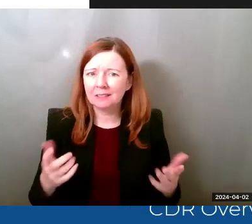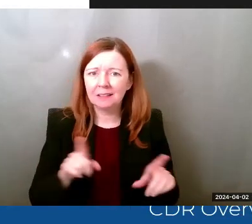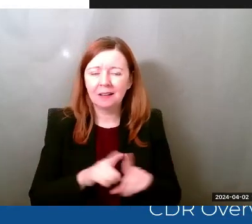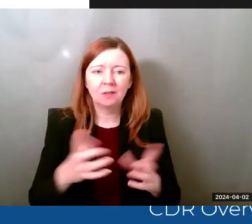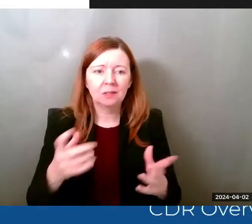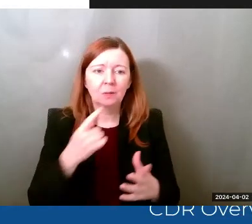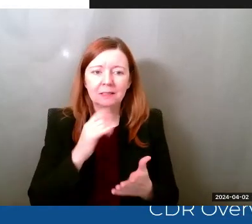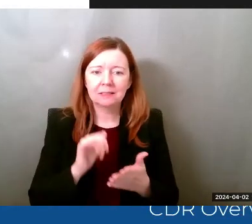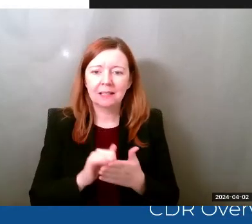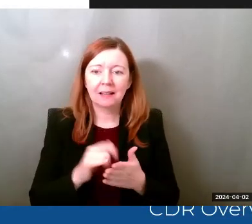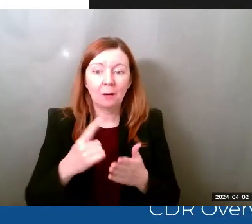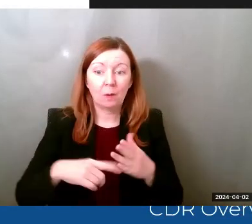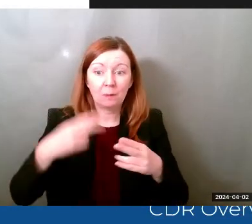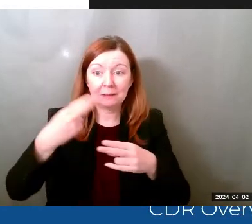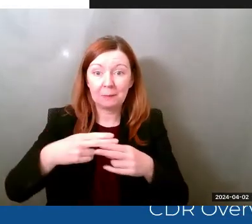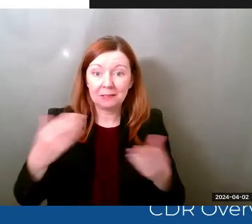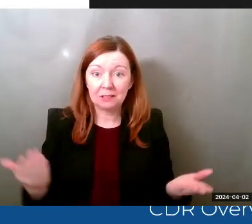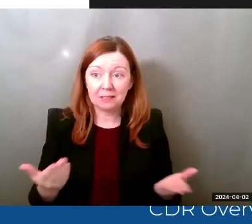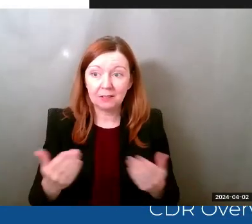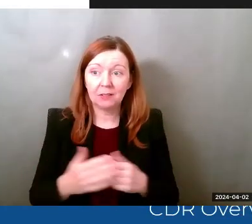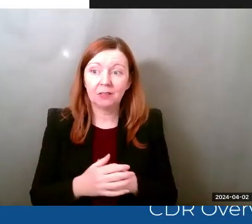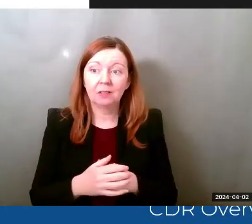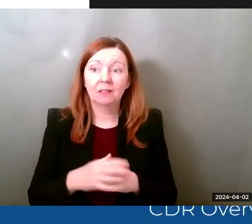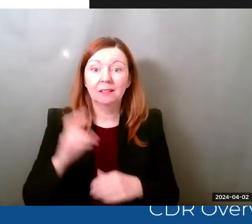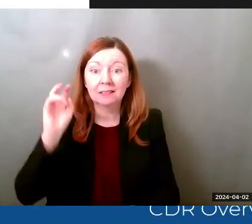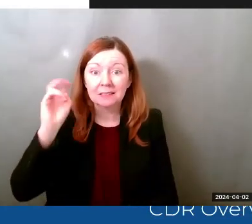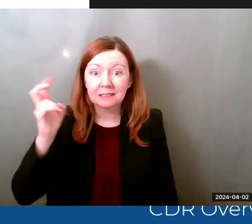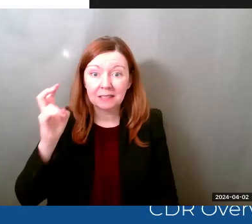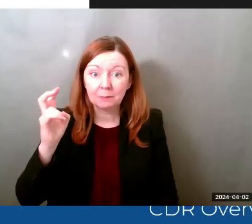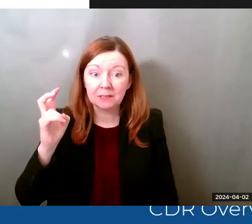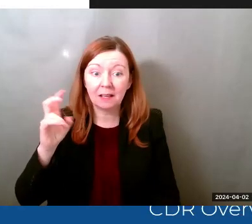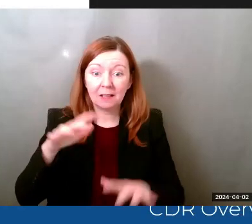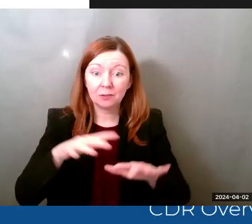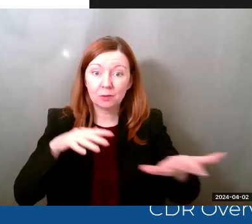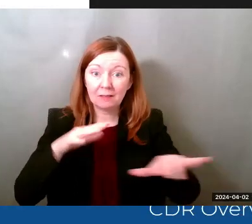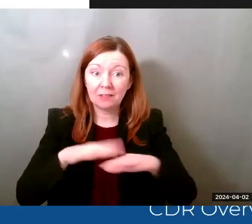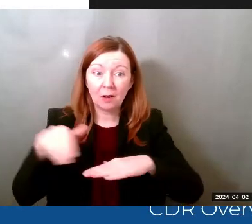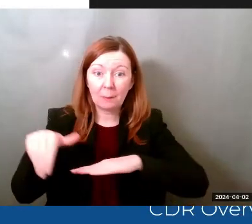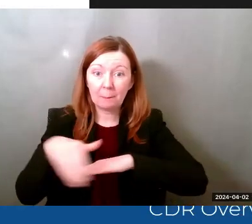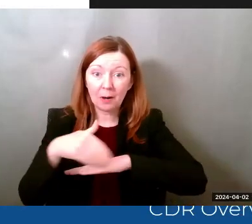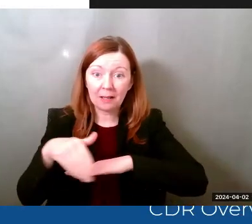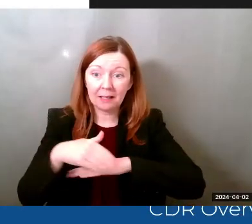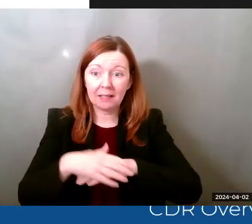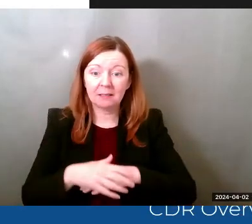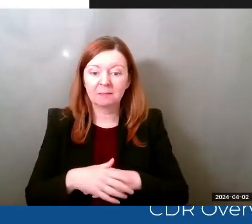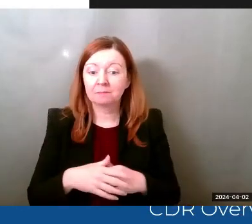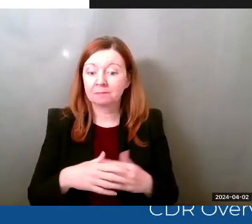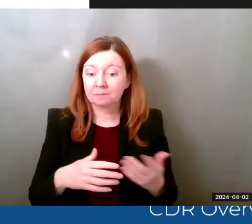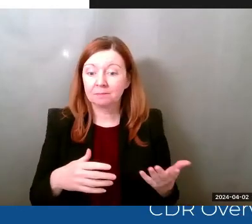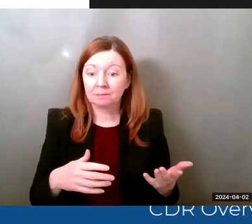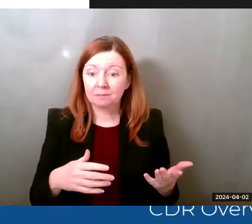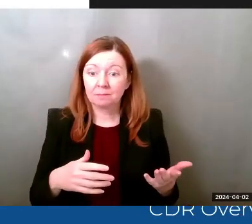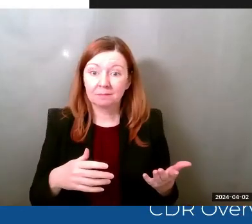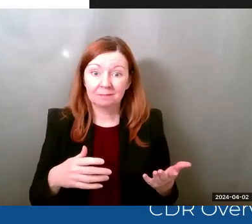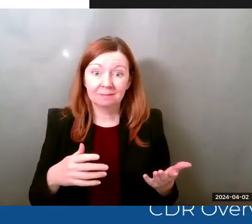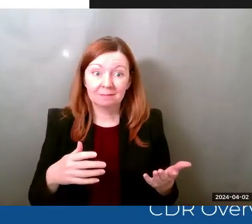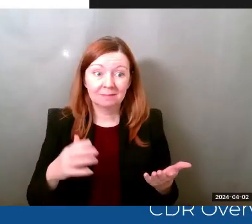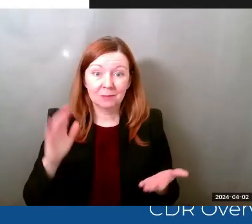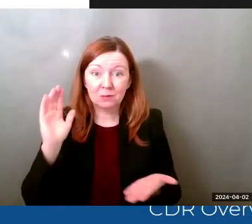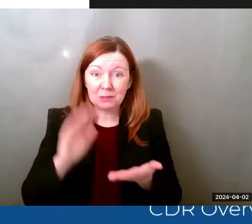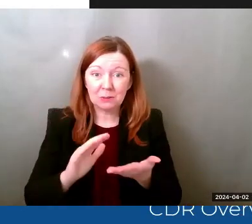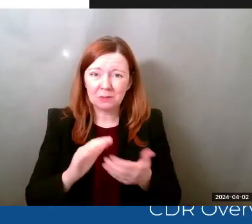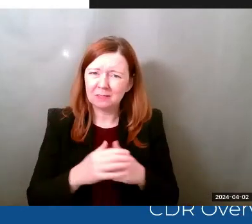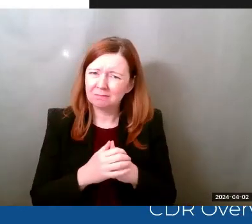say that what was mentioned here is that SEPTA bus traffic on Market Street will be reduced. Isn't